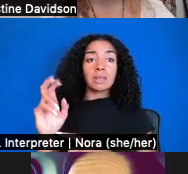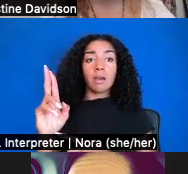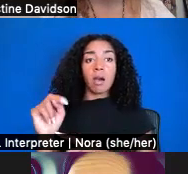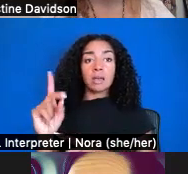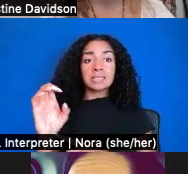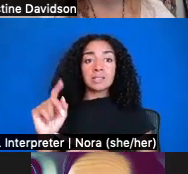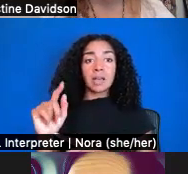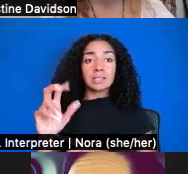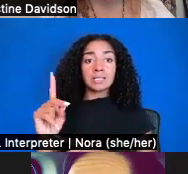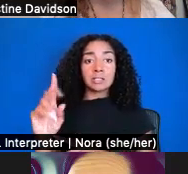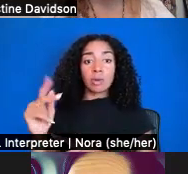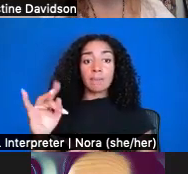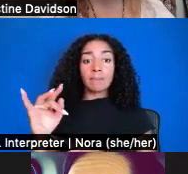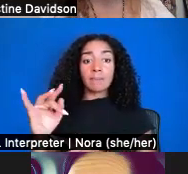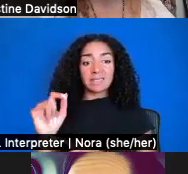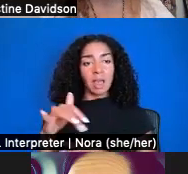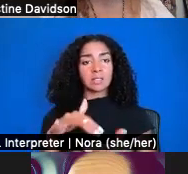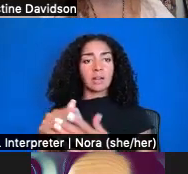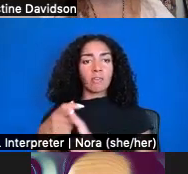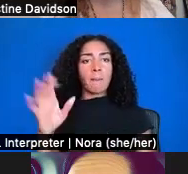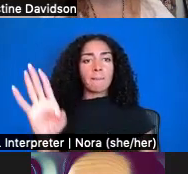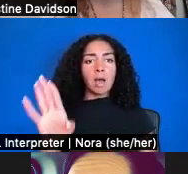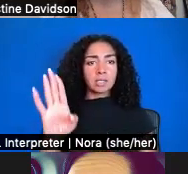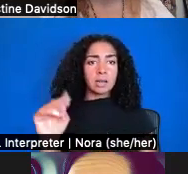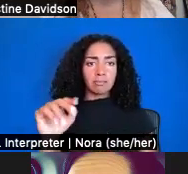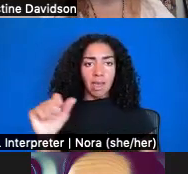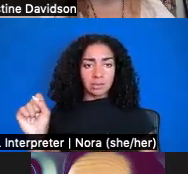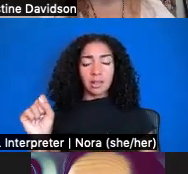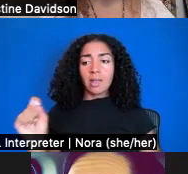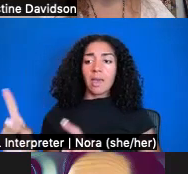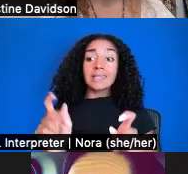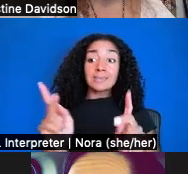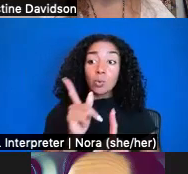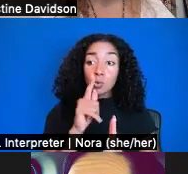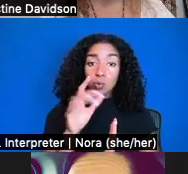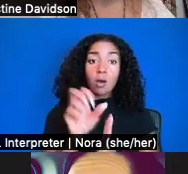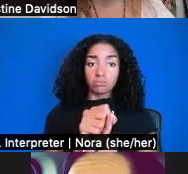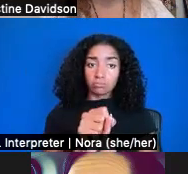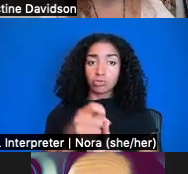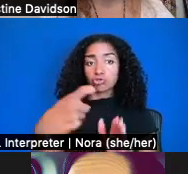asked people who were convicted of rape, you know,